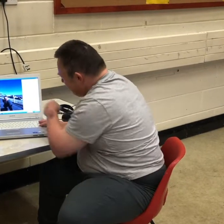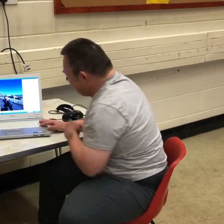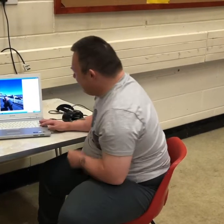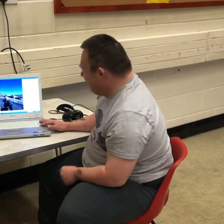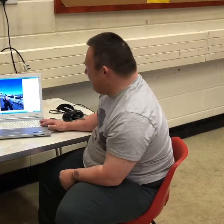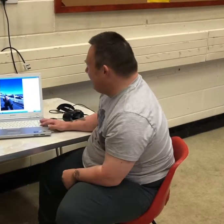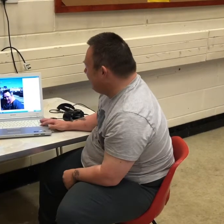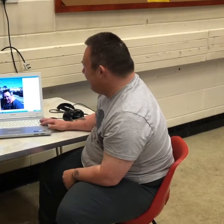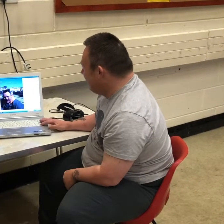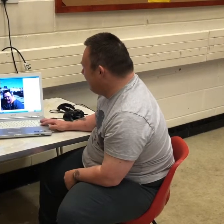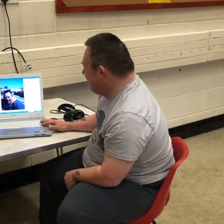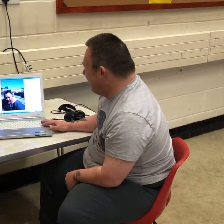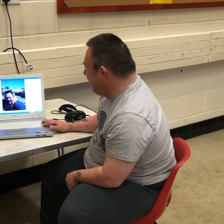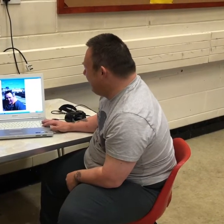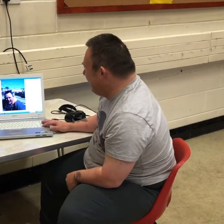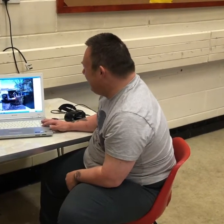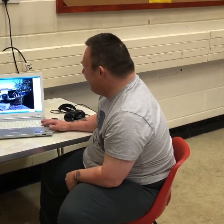that's